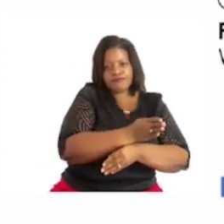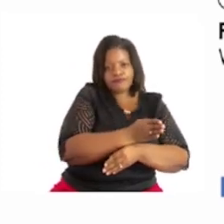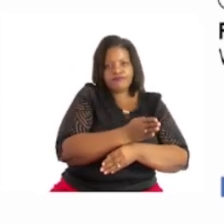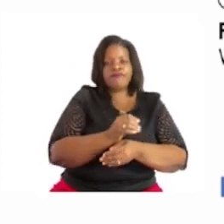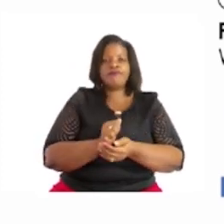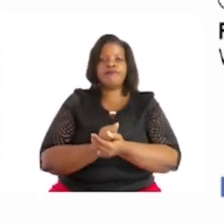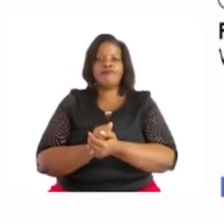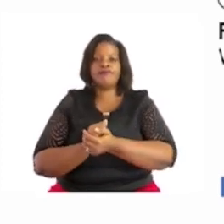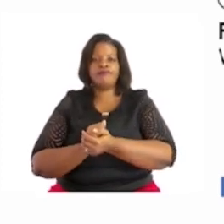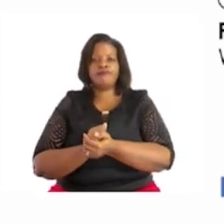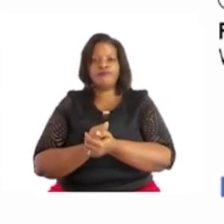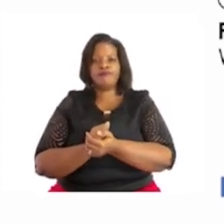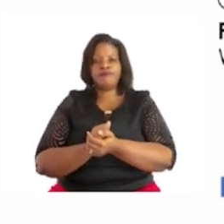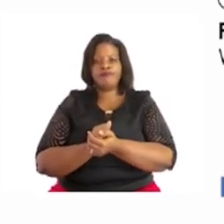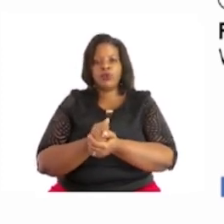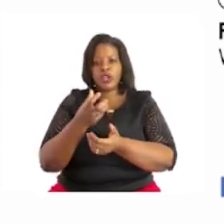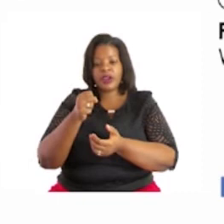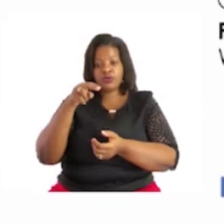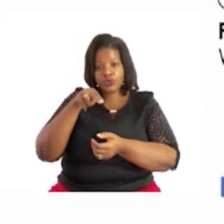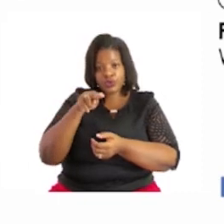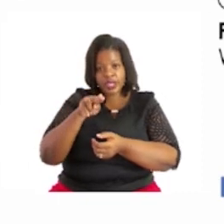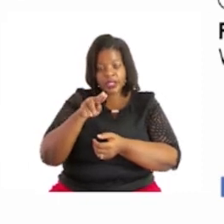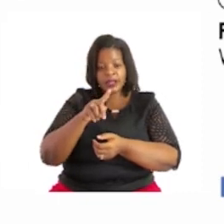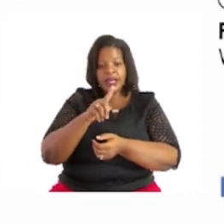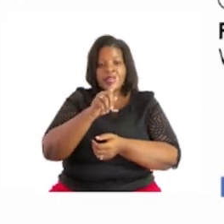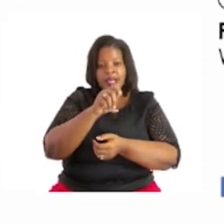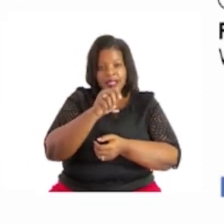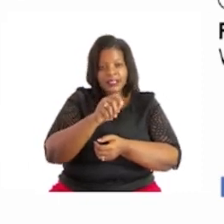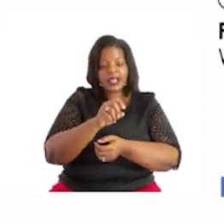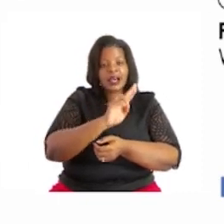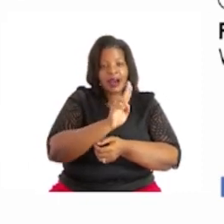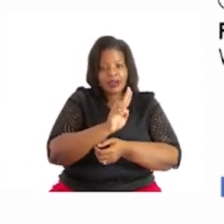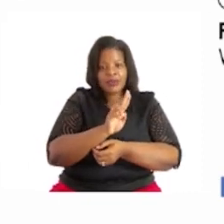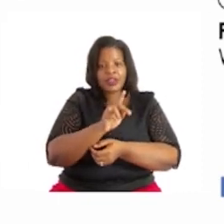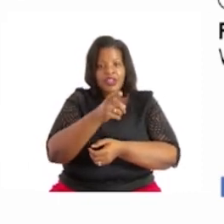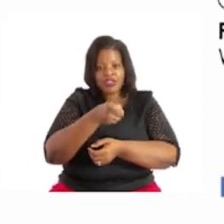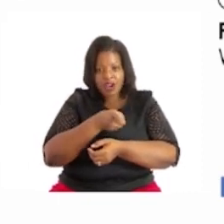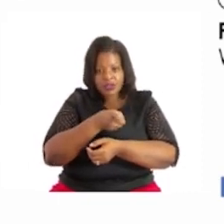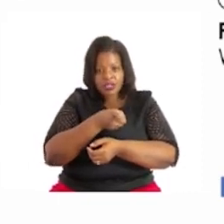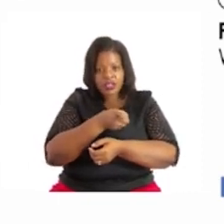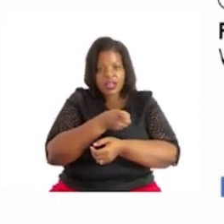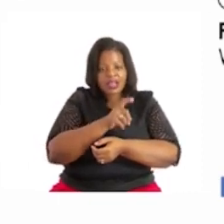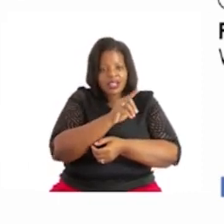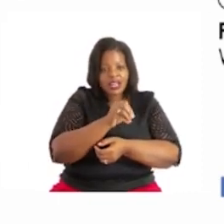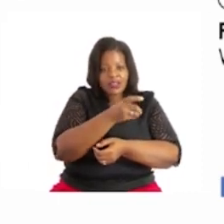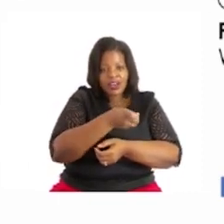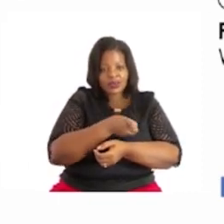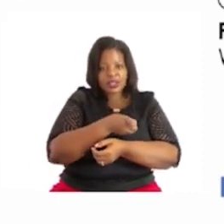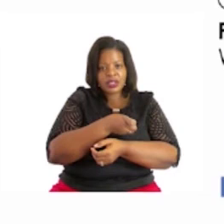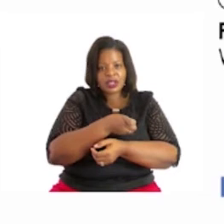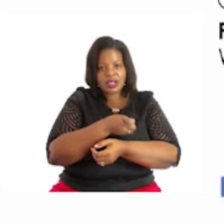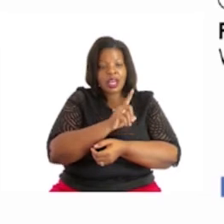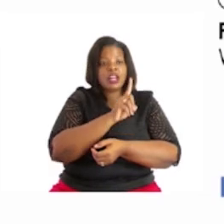left. We have unit, we have tens, we have hundreds, thousands, 10,000s,